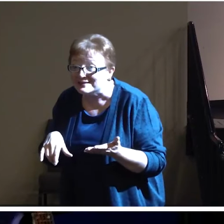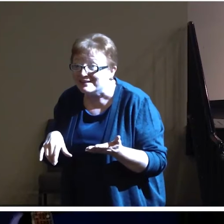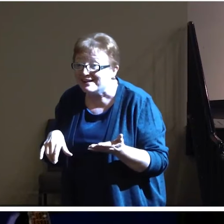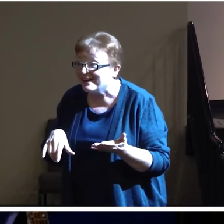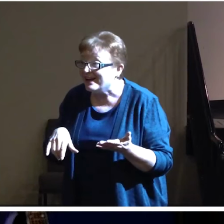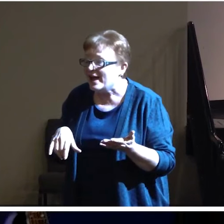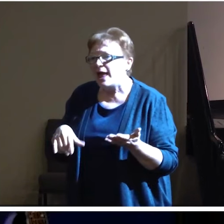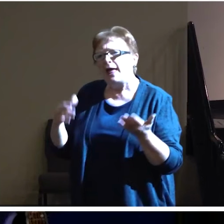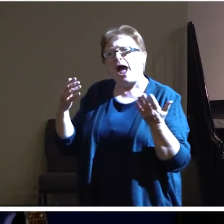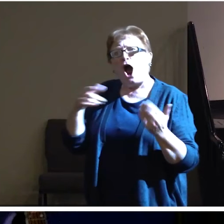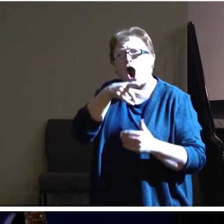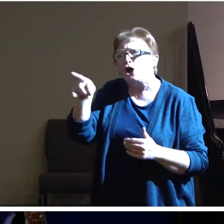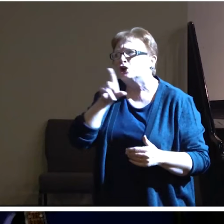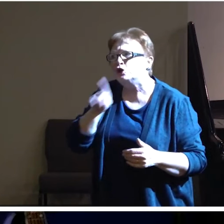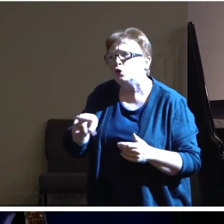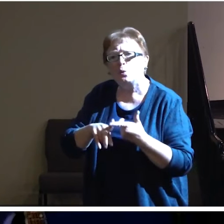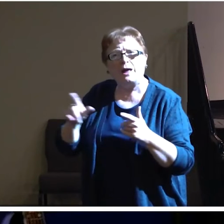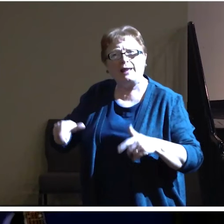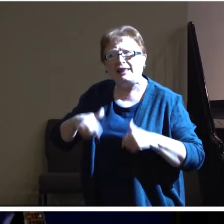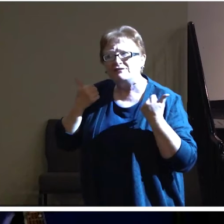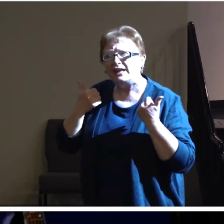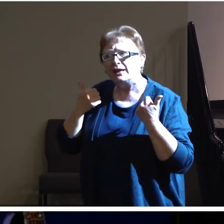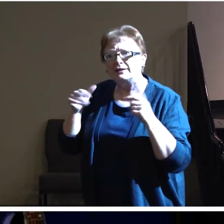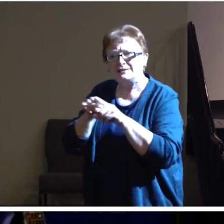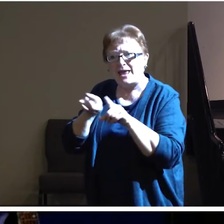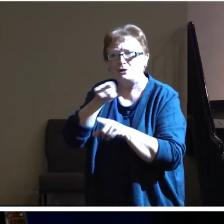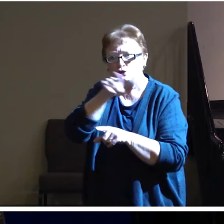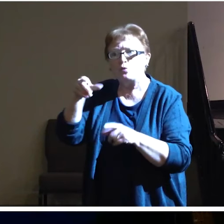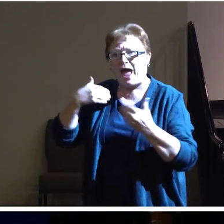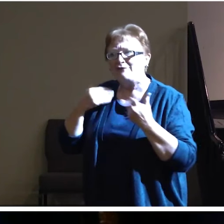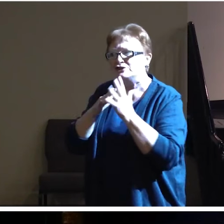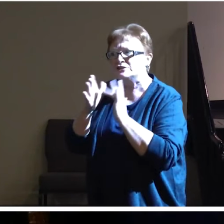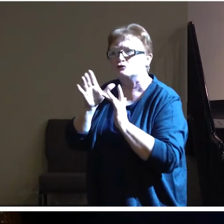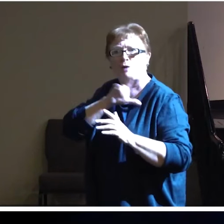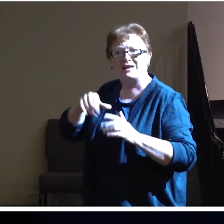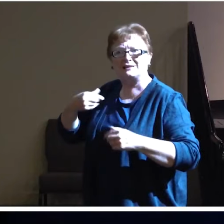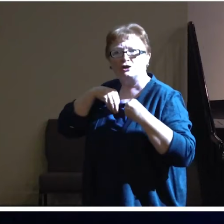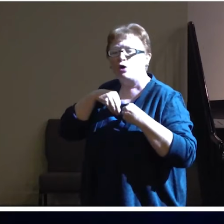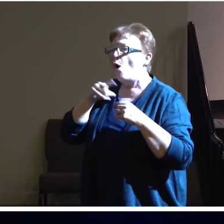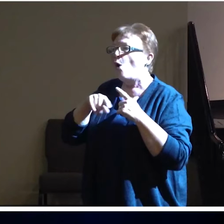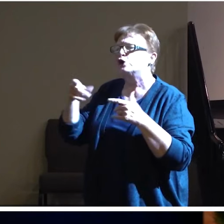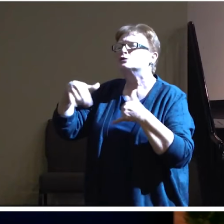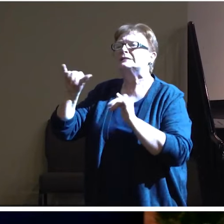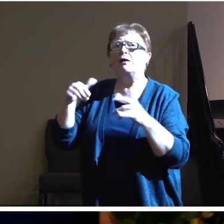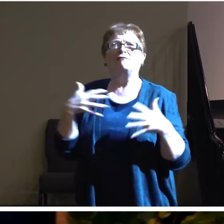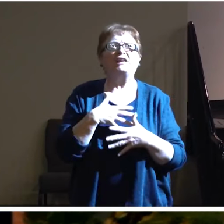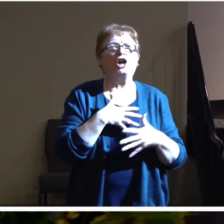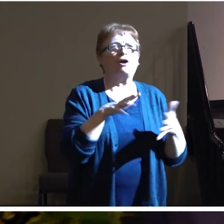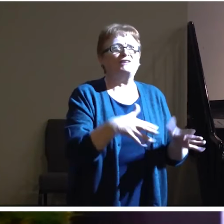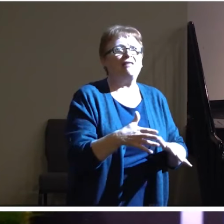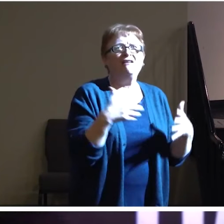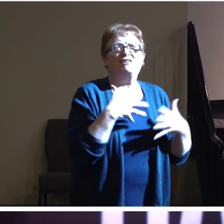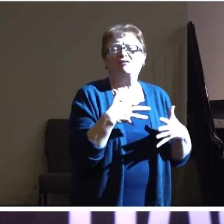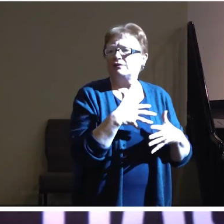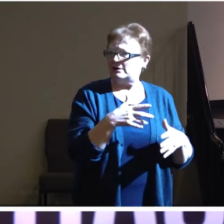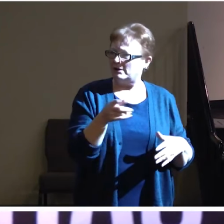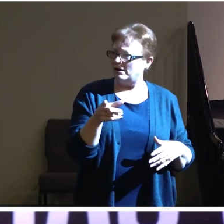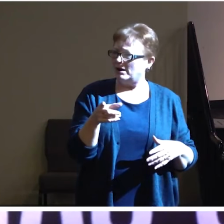are you living as if you have new life in Jesus Christ? Or are you still living in fear of death and fear of dying?